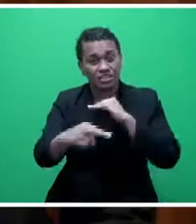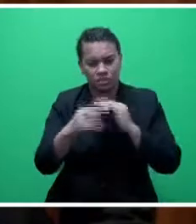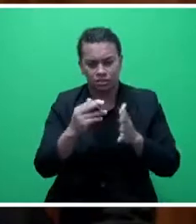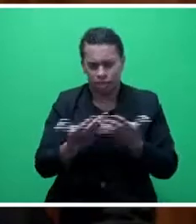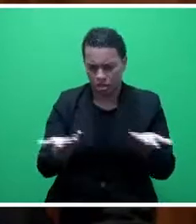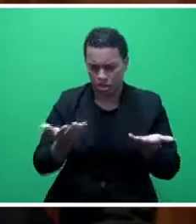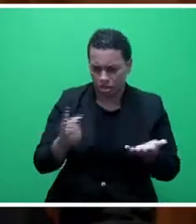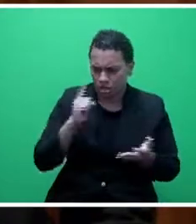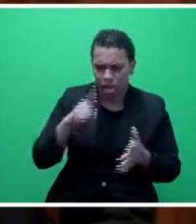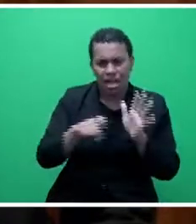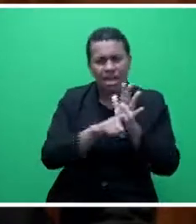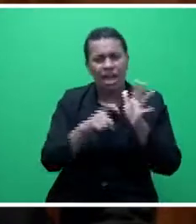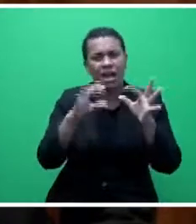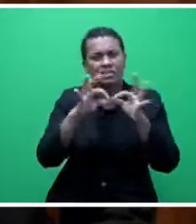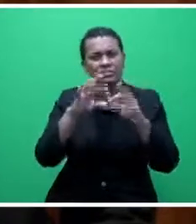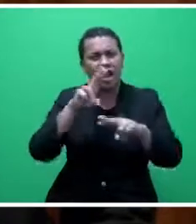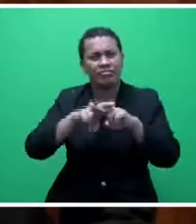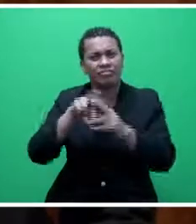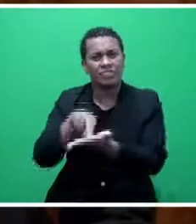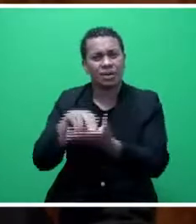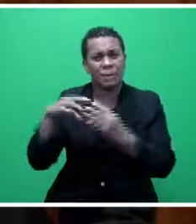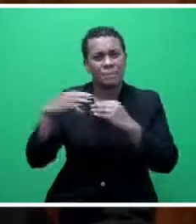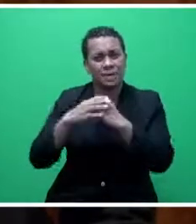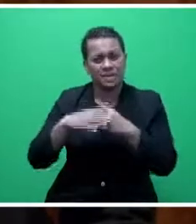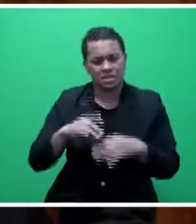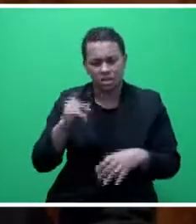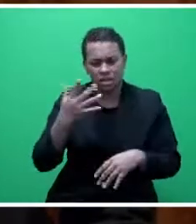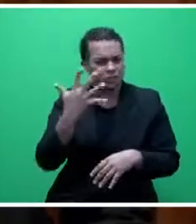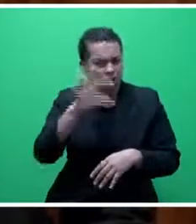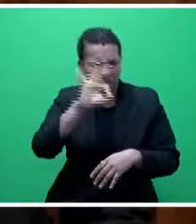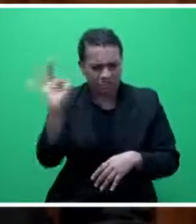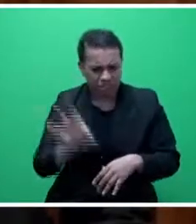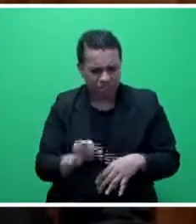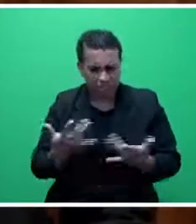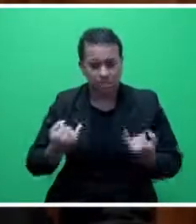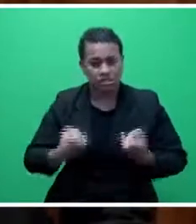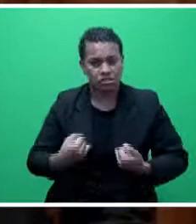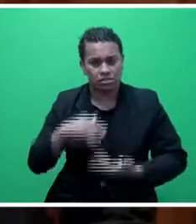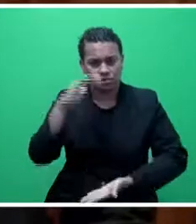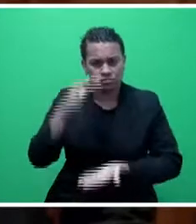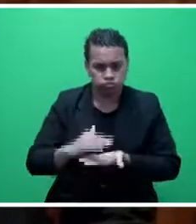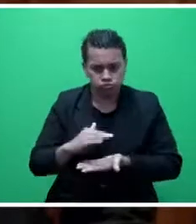think. It's 1.5%. It has come down to 2.5.